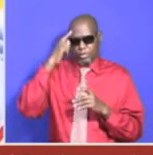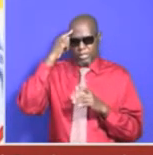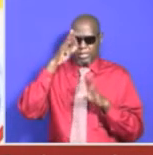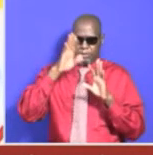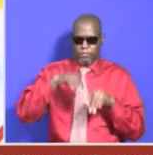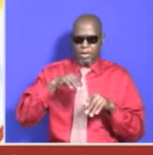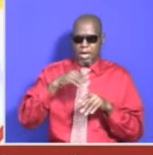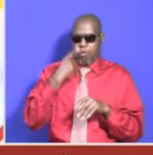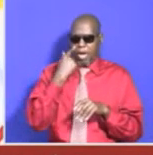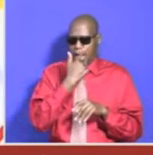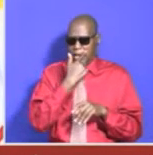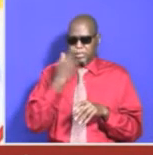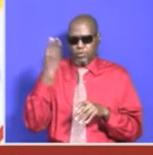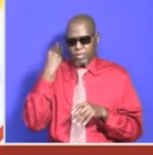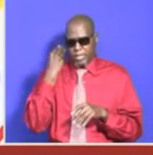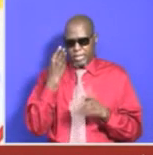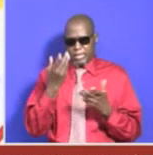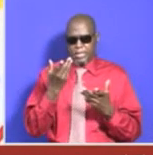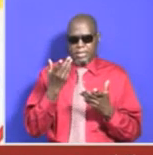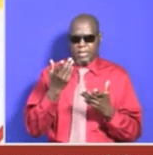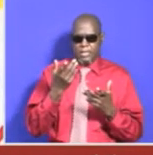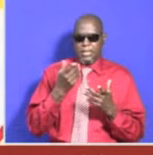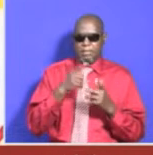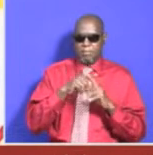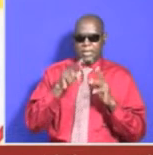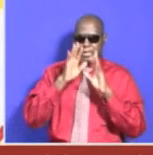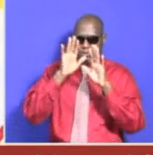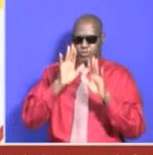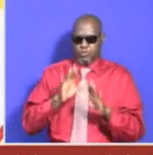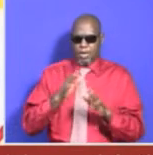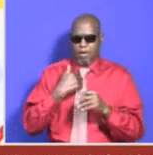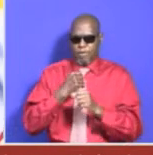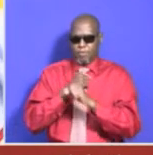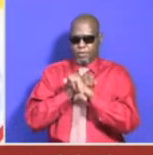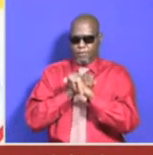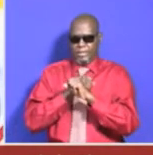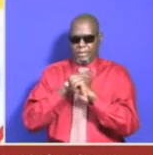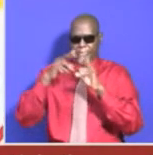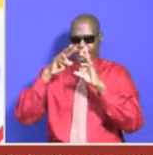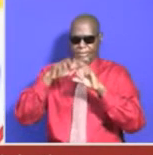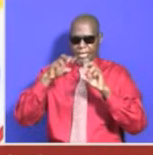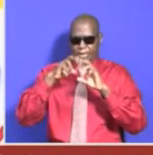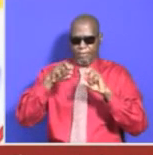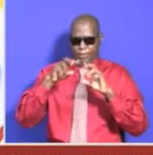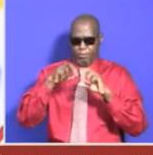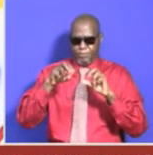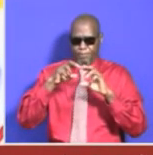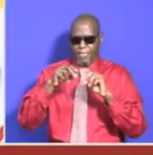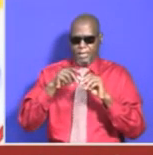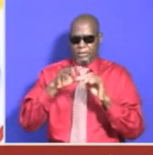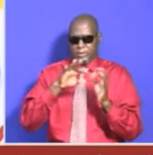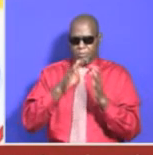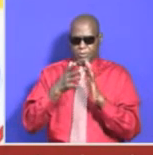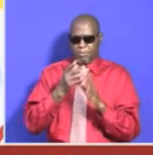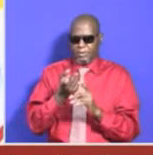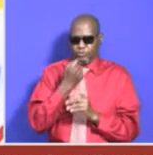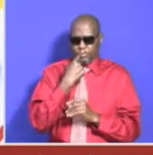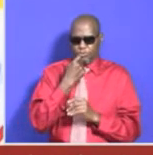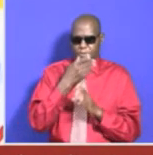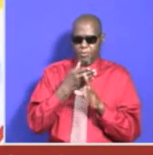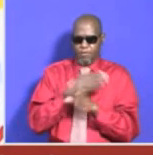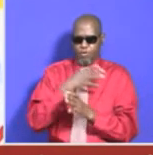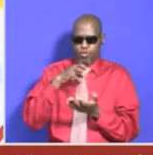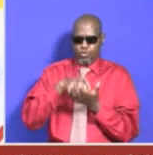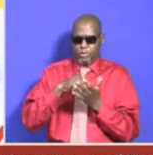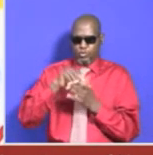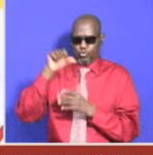all of us are lazy until, but it's important to have a preventive checkup and in time to get treatment before the condition worsens,